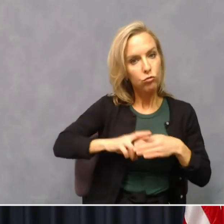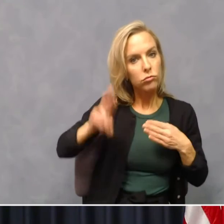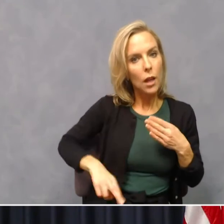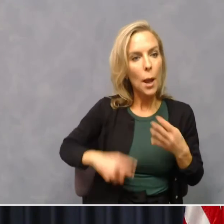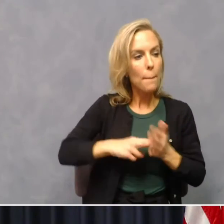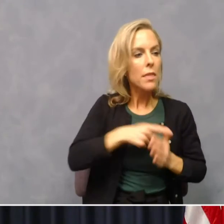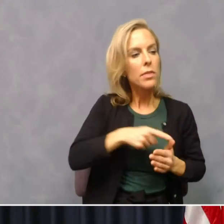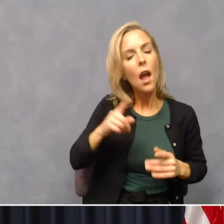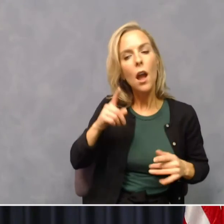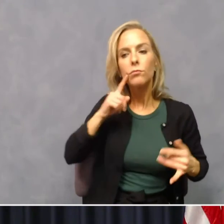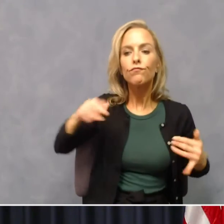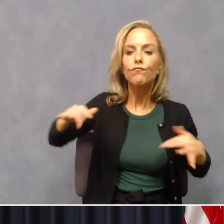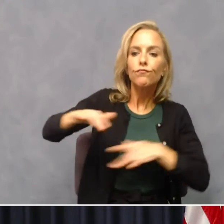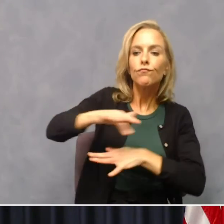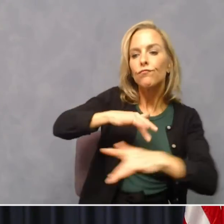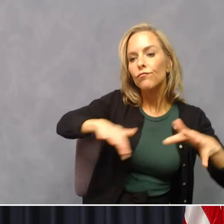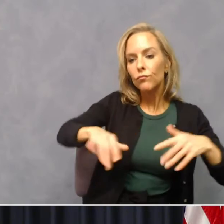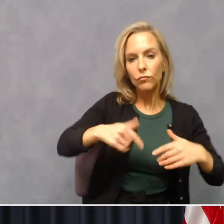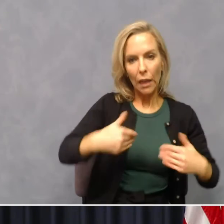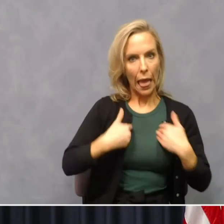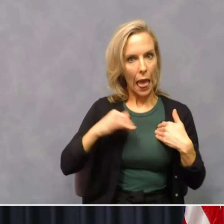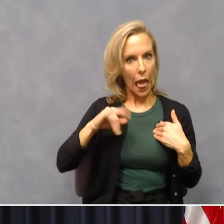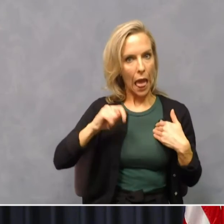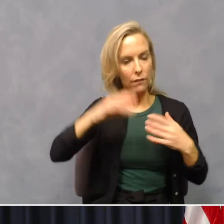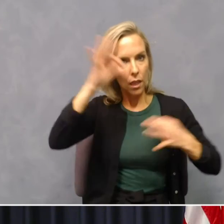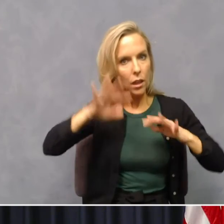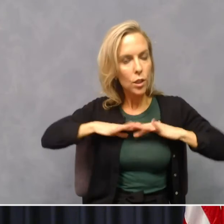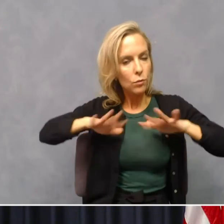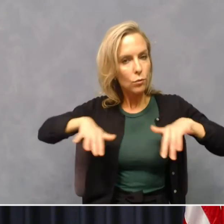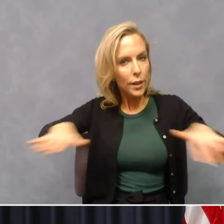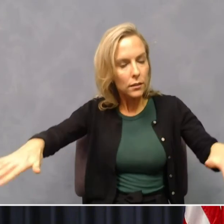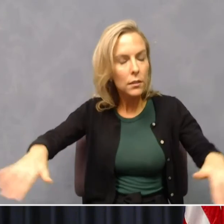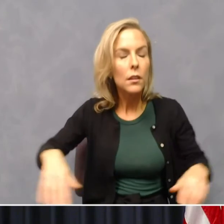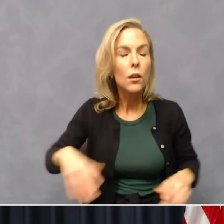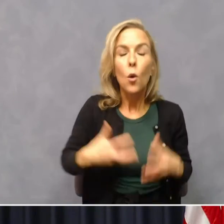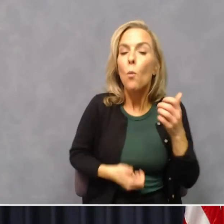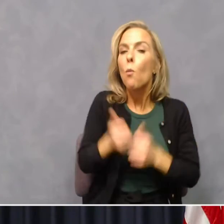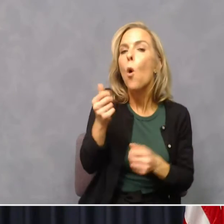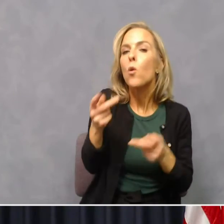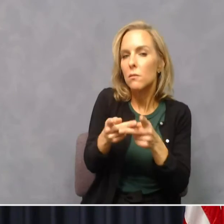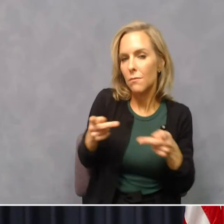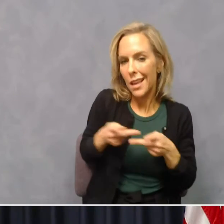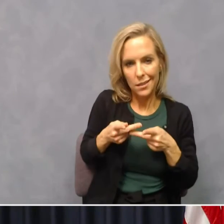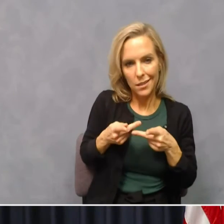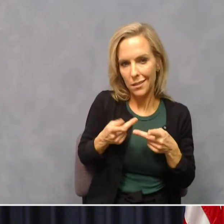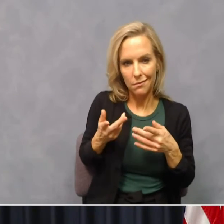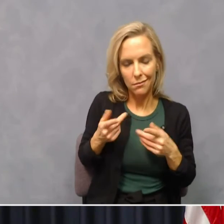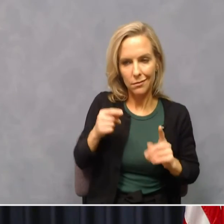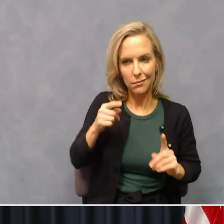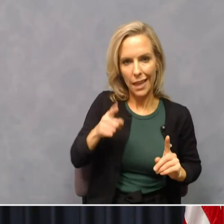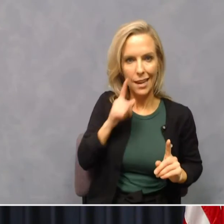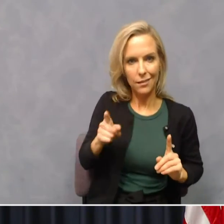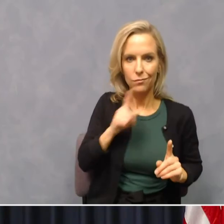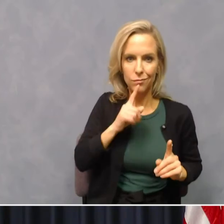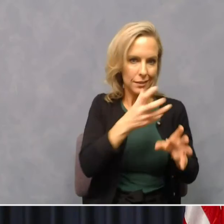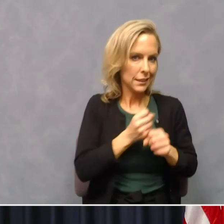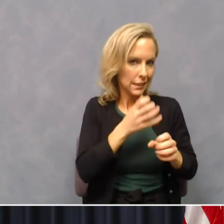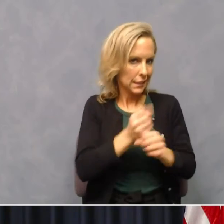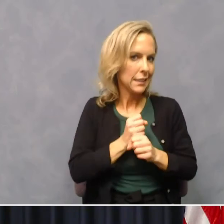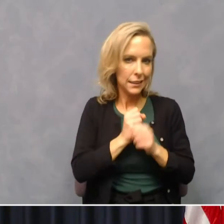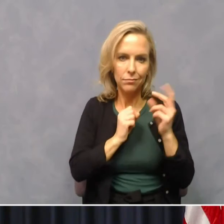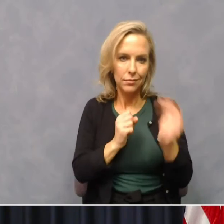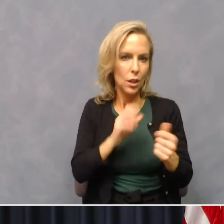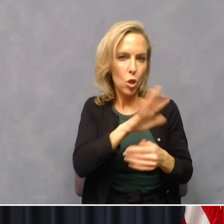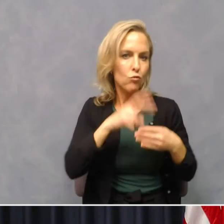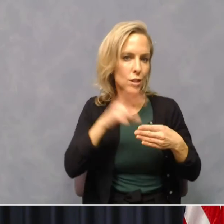while being positive. Most places in Kentucky are getting results back a lot quicker than they used to. Obviously, there